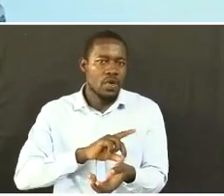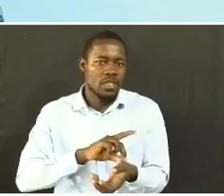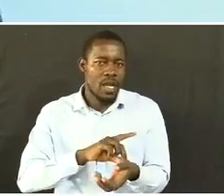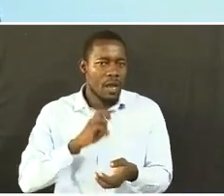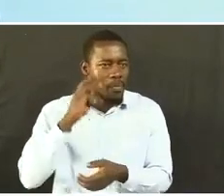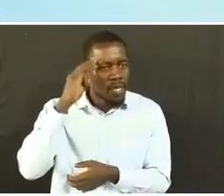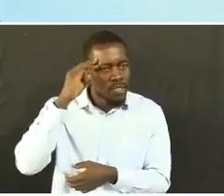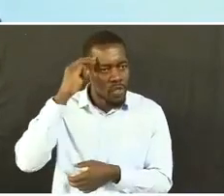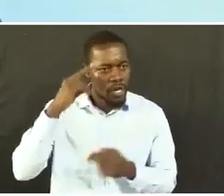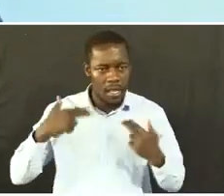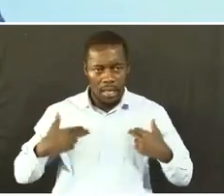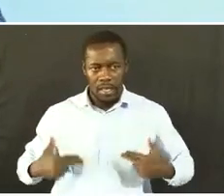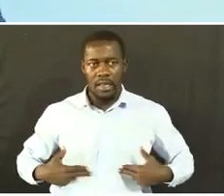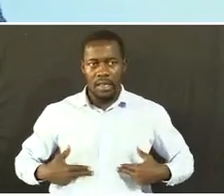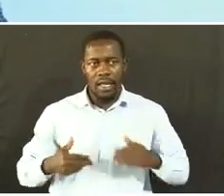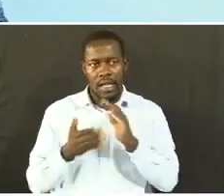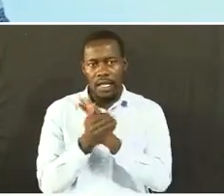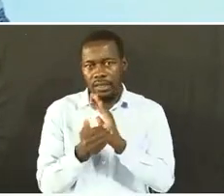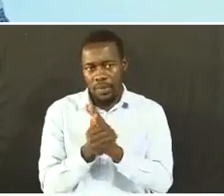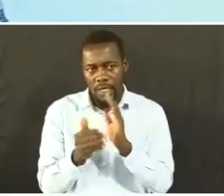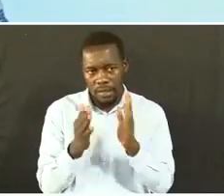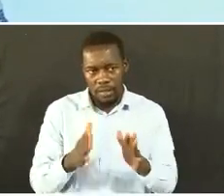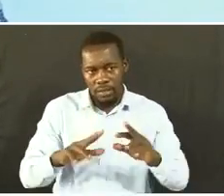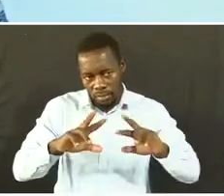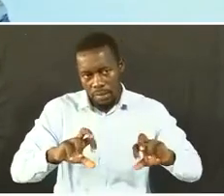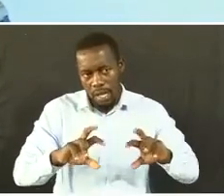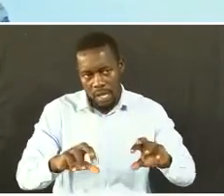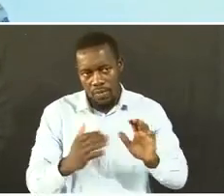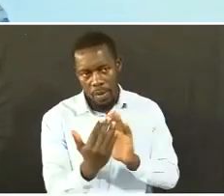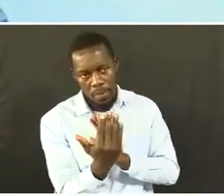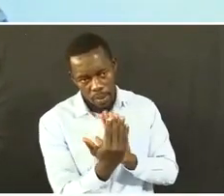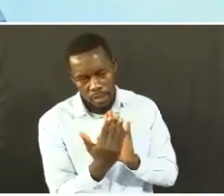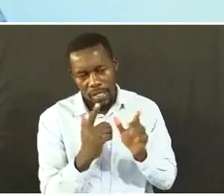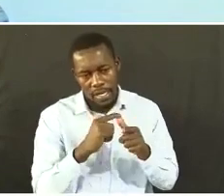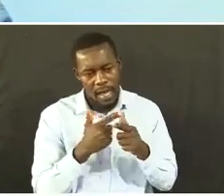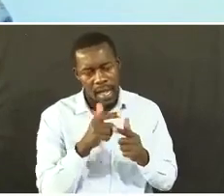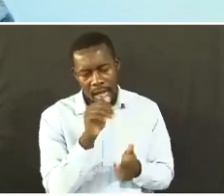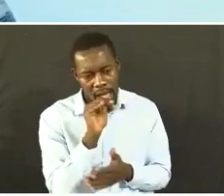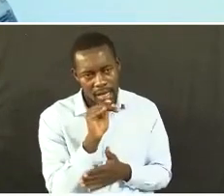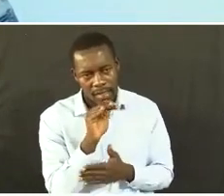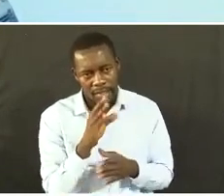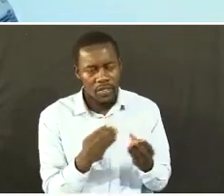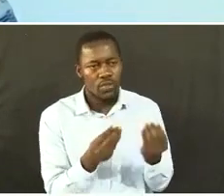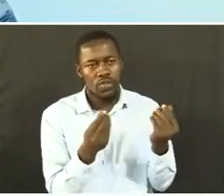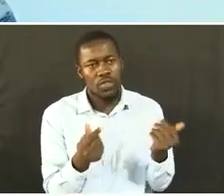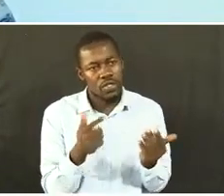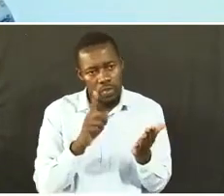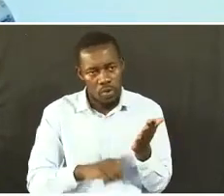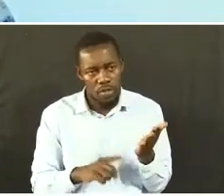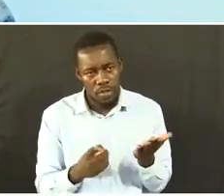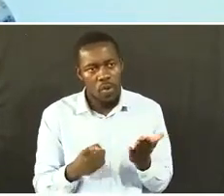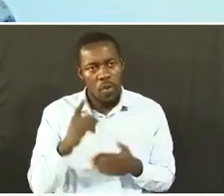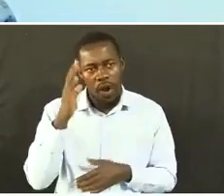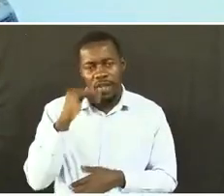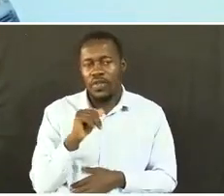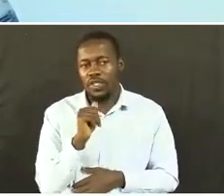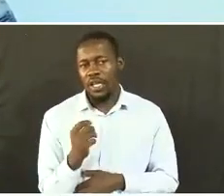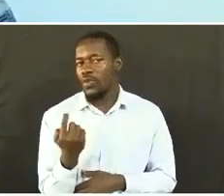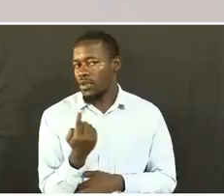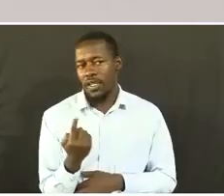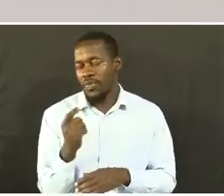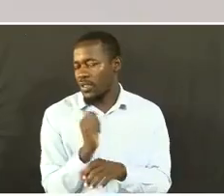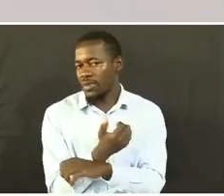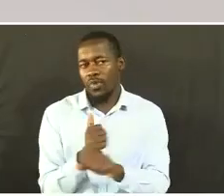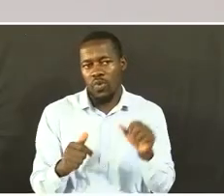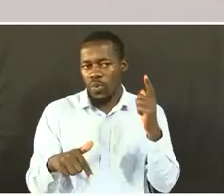health experts, because it is not a matter that you are just going to manage in your house. You need the services of an expert to handle it. You